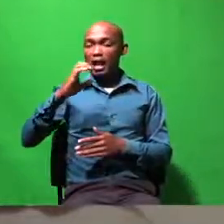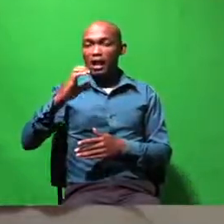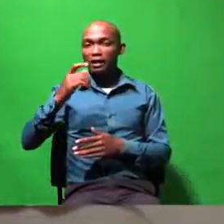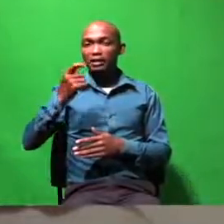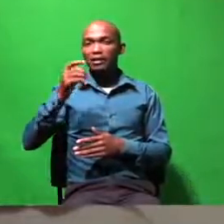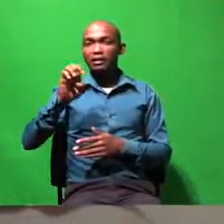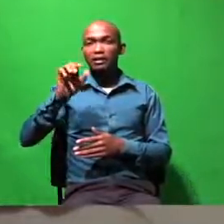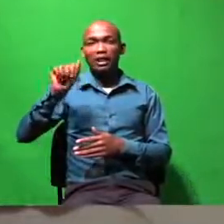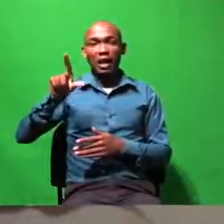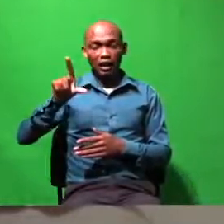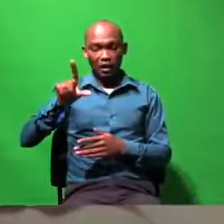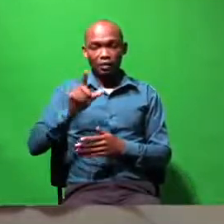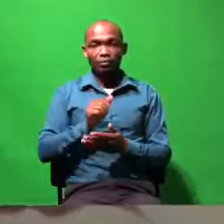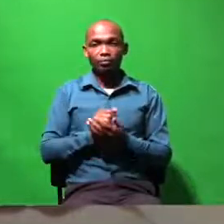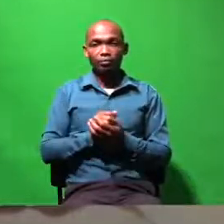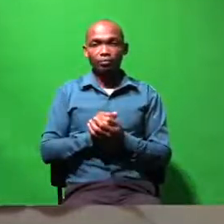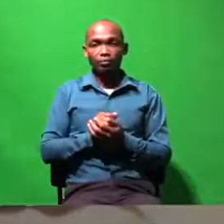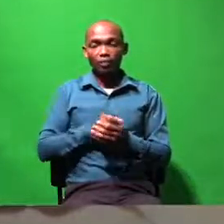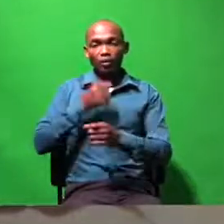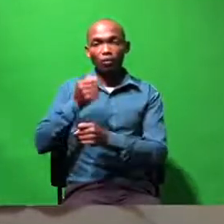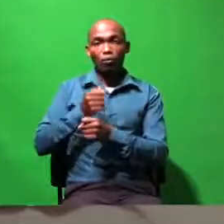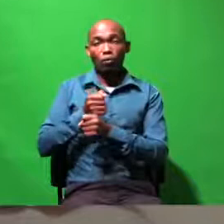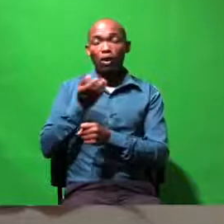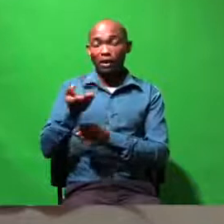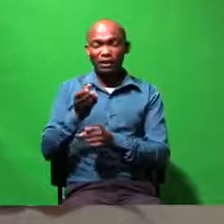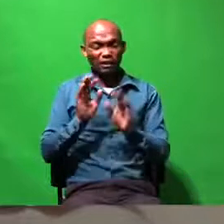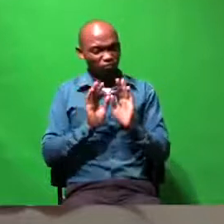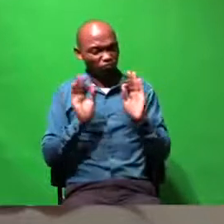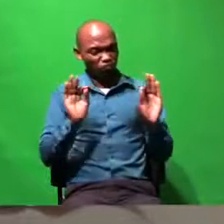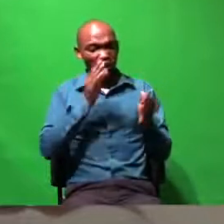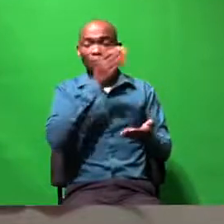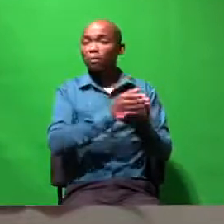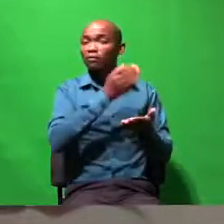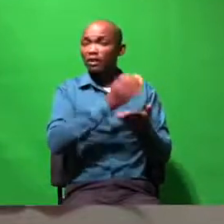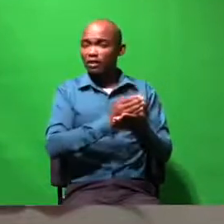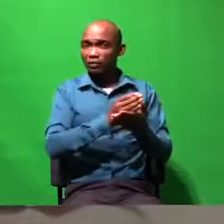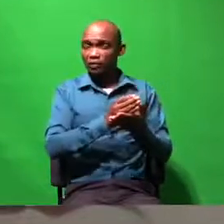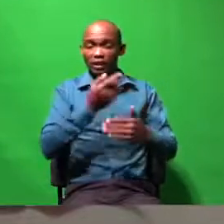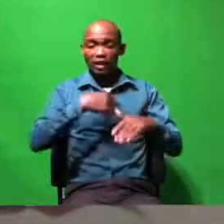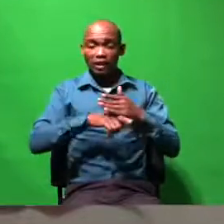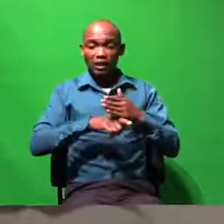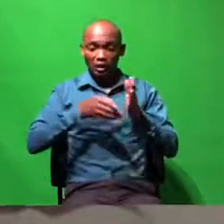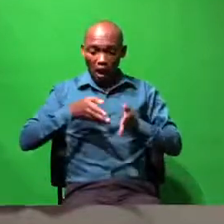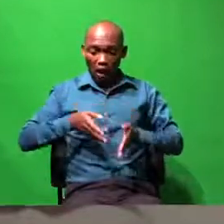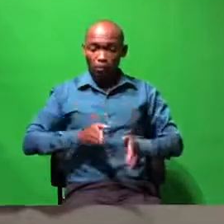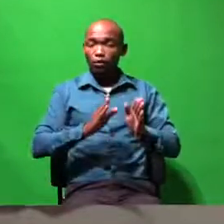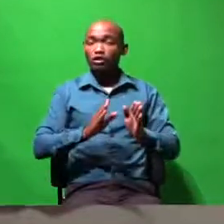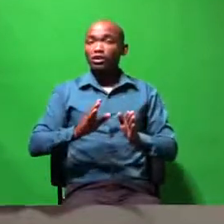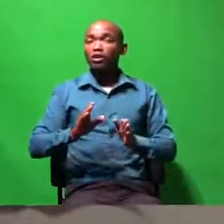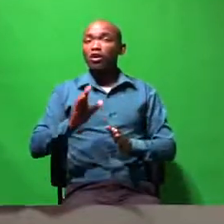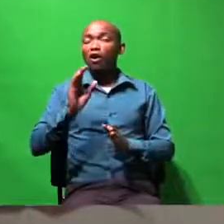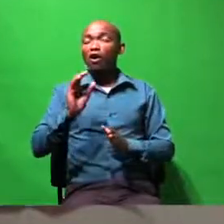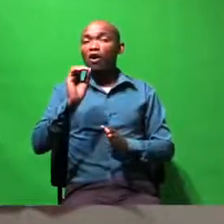Those vessels work effectively for the absorption of lipids,